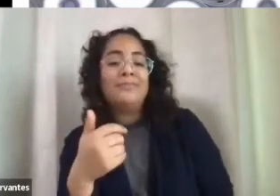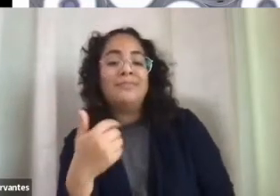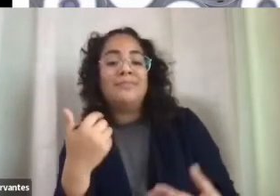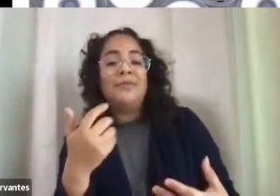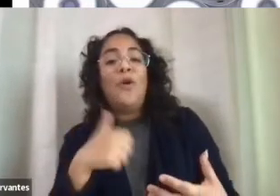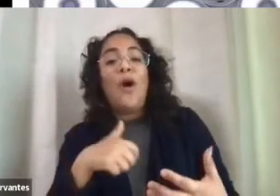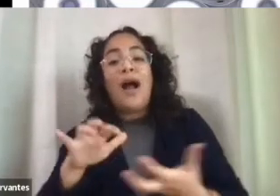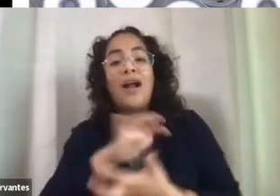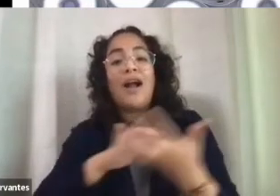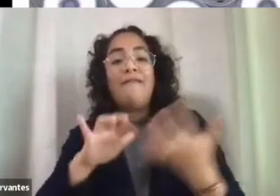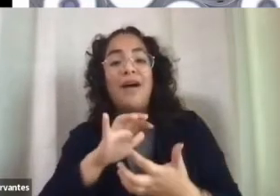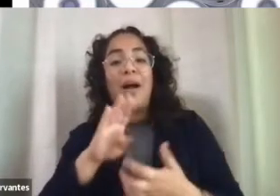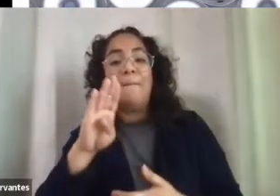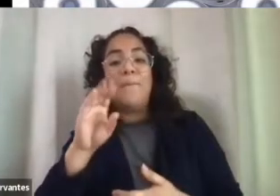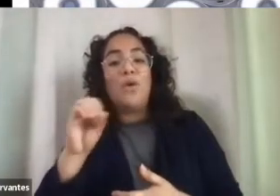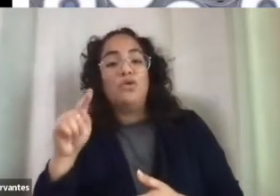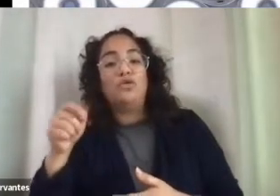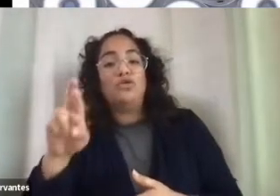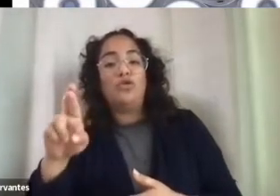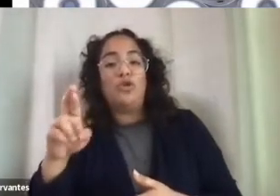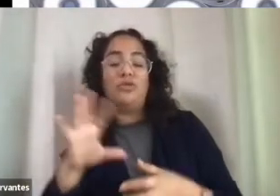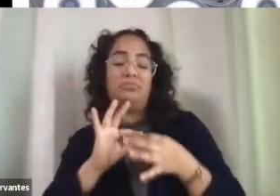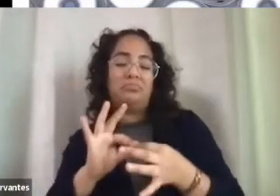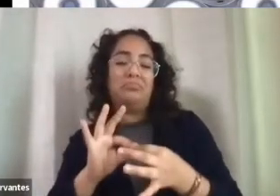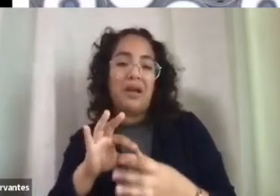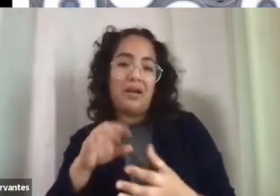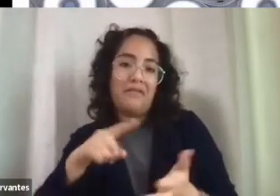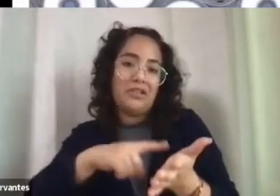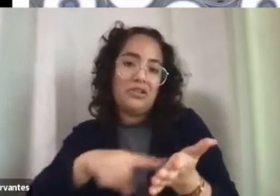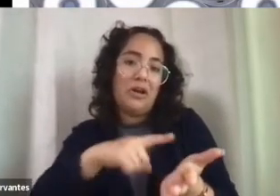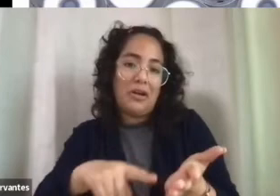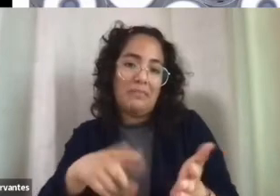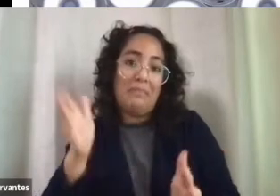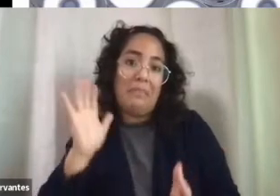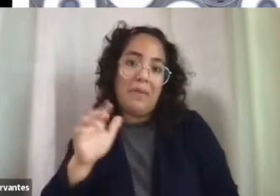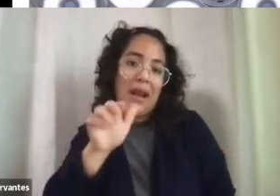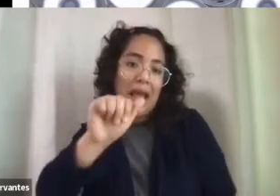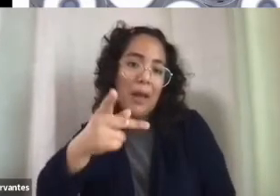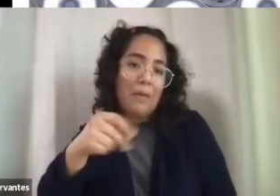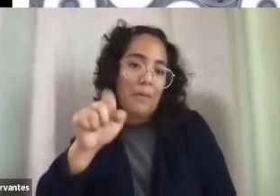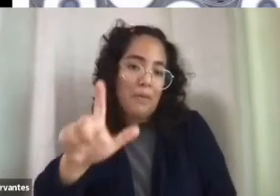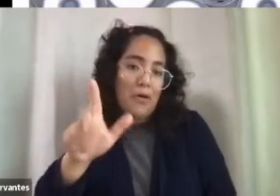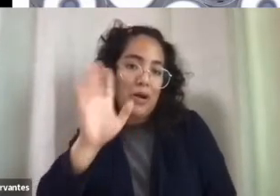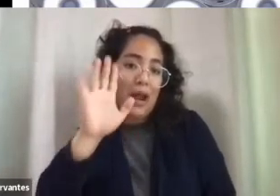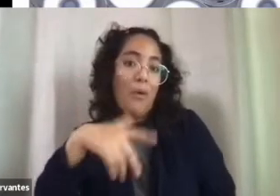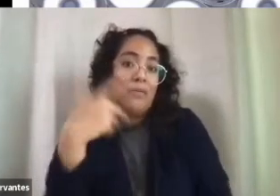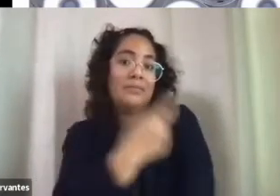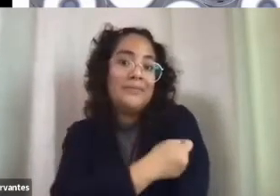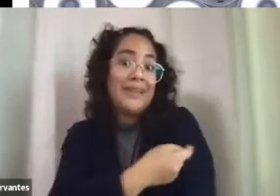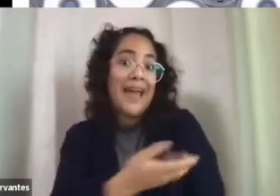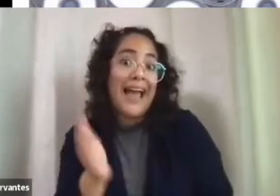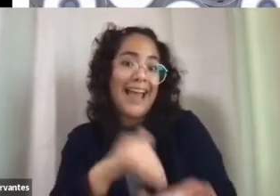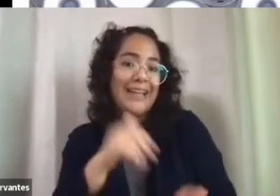booster as part of a study back in April. And I'm going to get another one tomorrow.